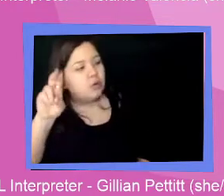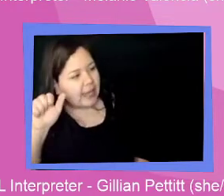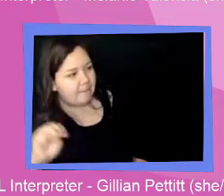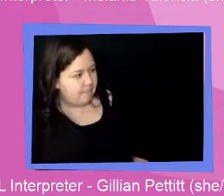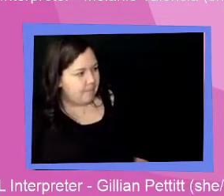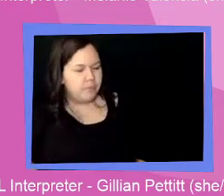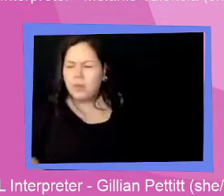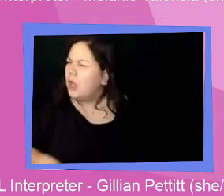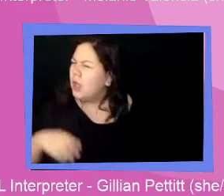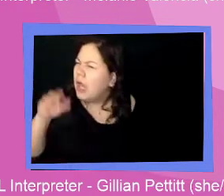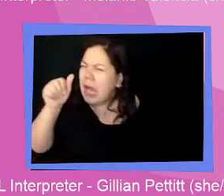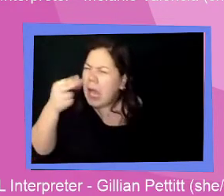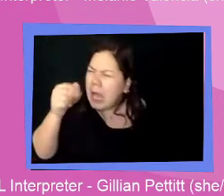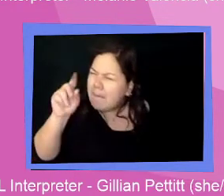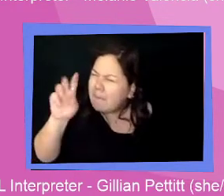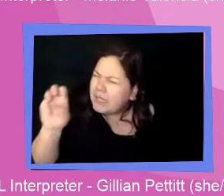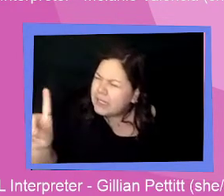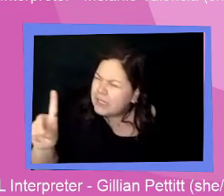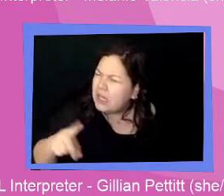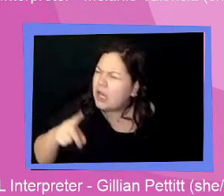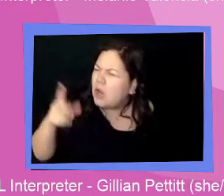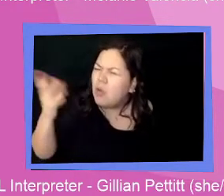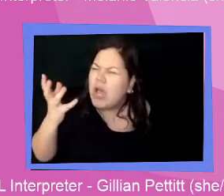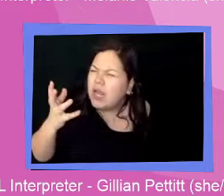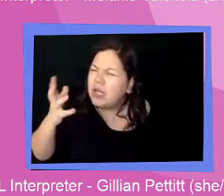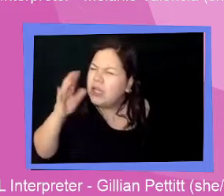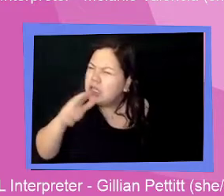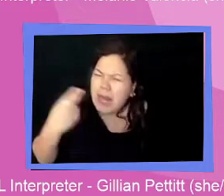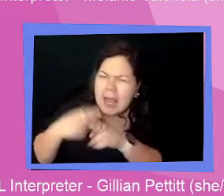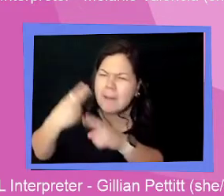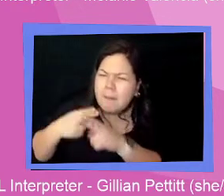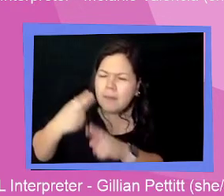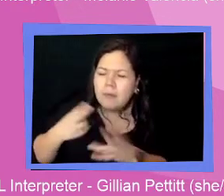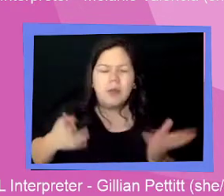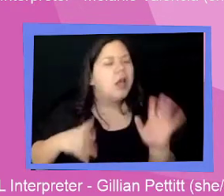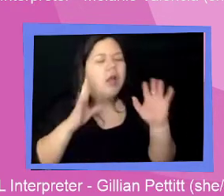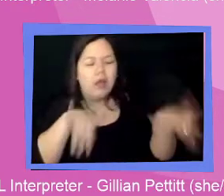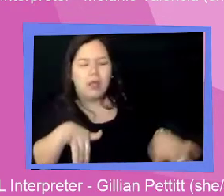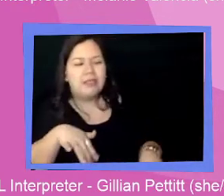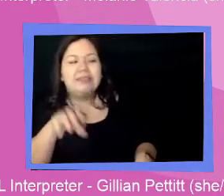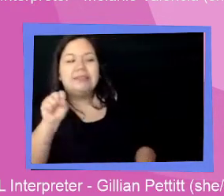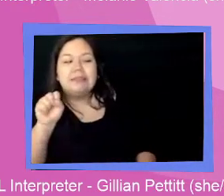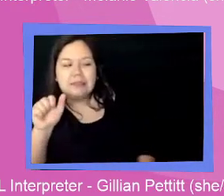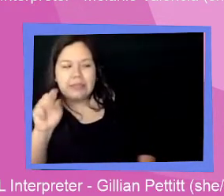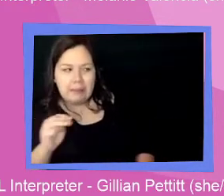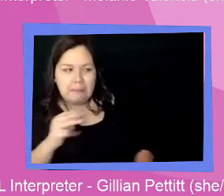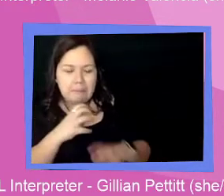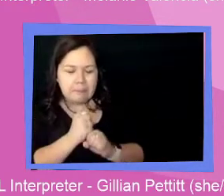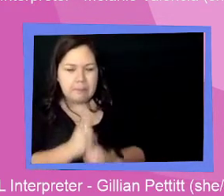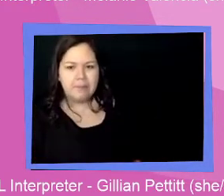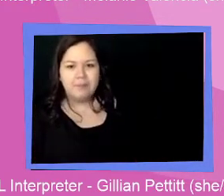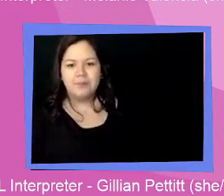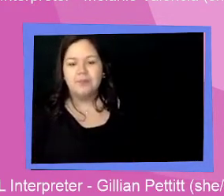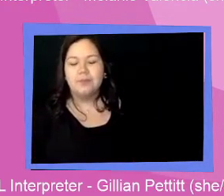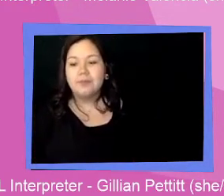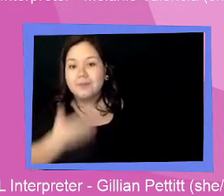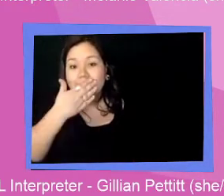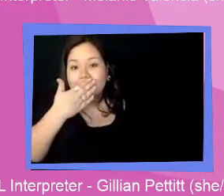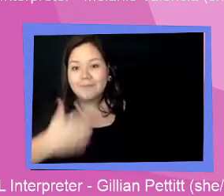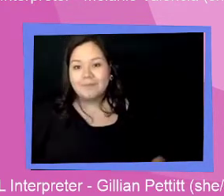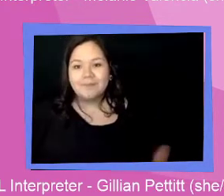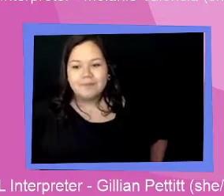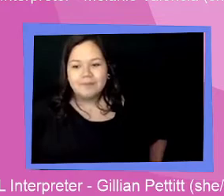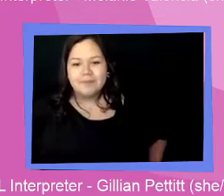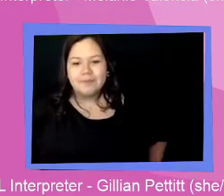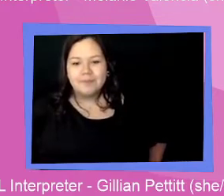Ahmed? Huh? Huh? Just call me Sam. Thank you. Wow, thank